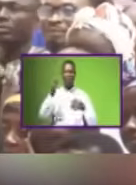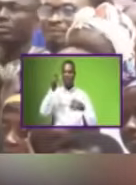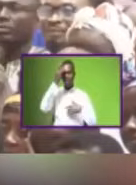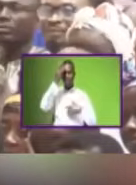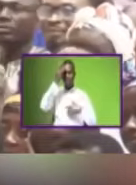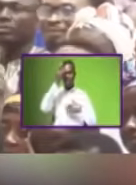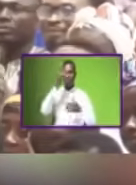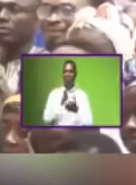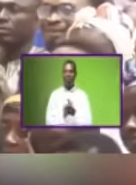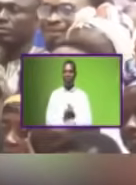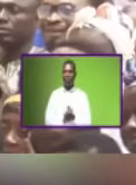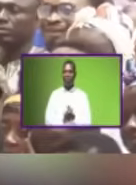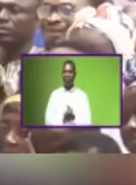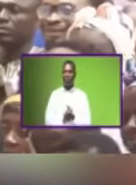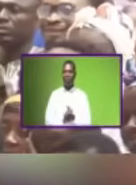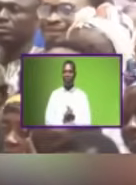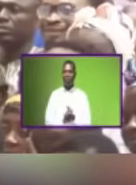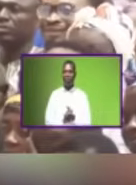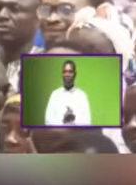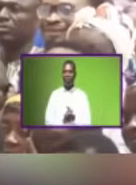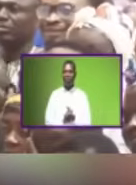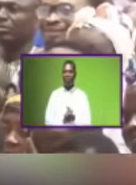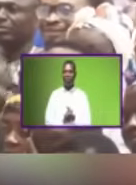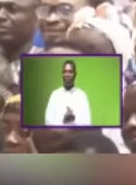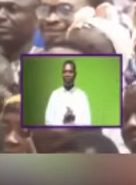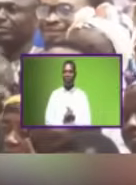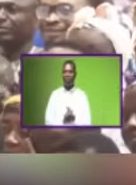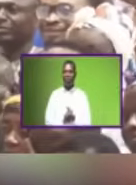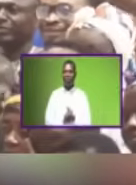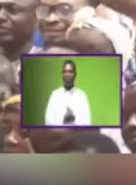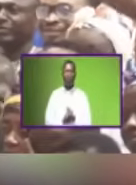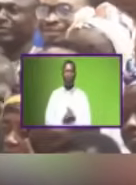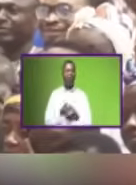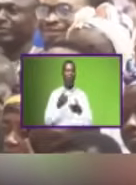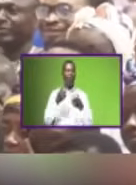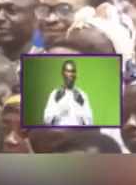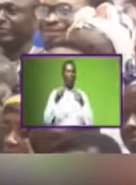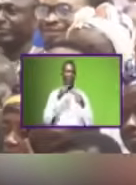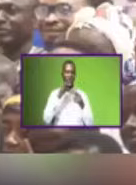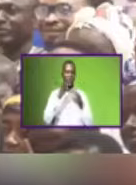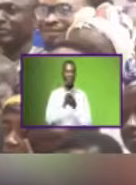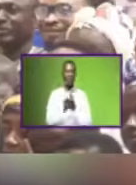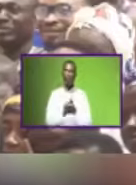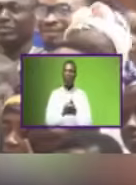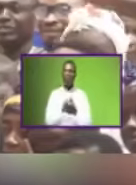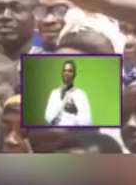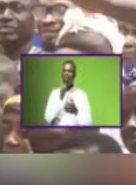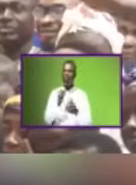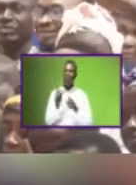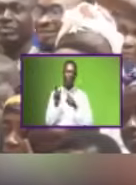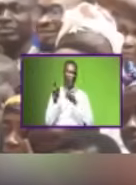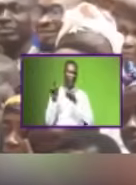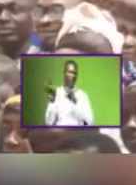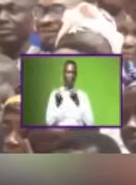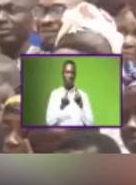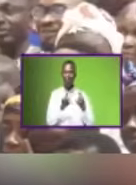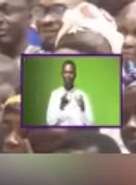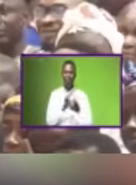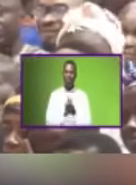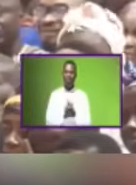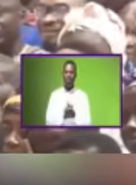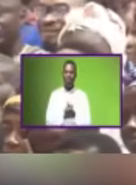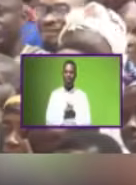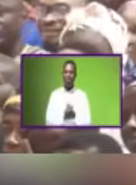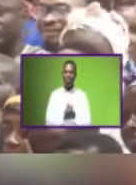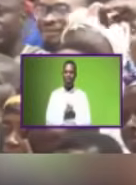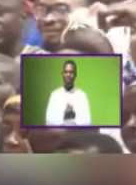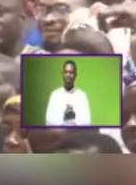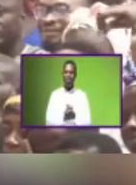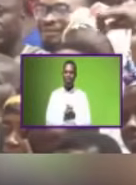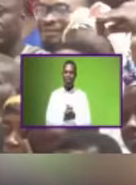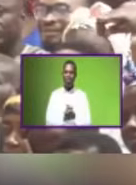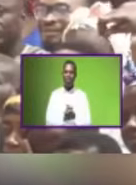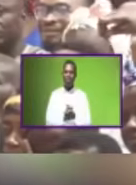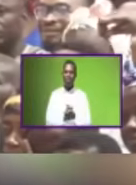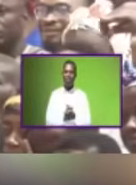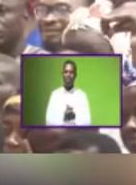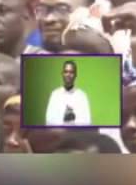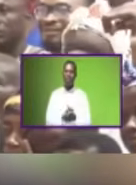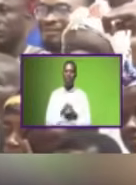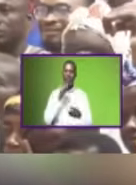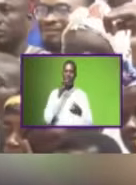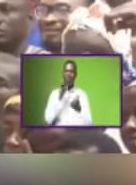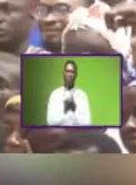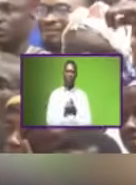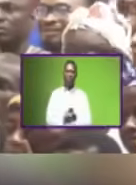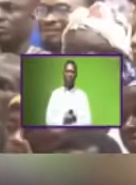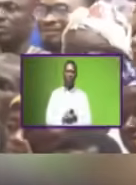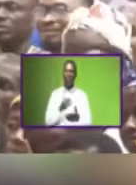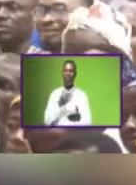mam ena osas fo ne se mpanyfo ne se ma me ye na so be na me be so ho mate ani mo me ba na